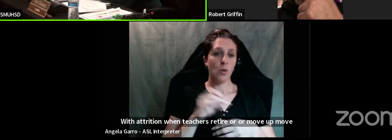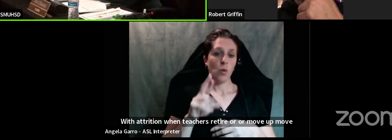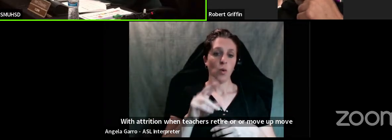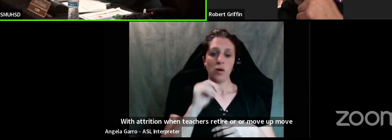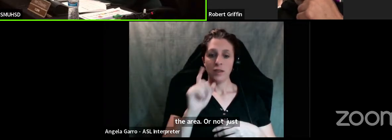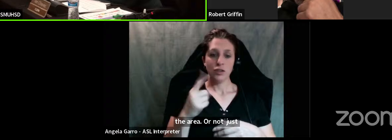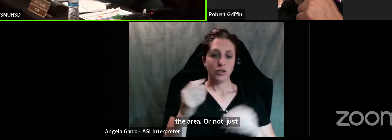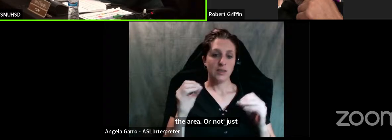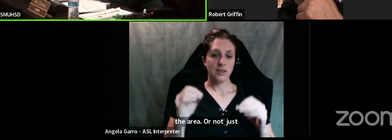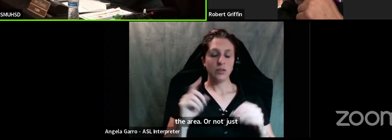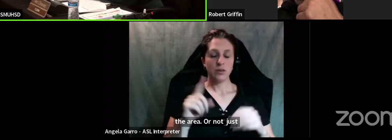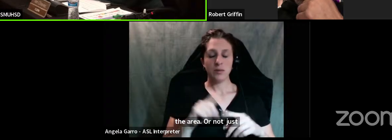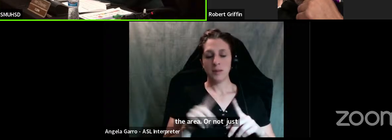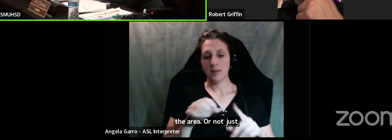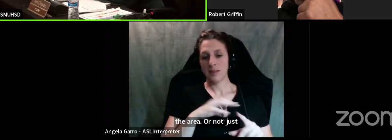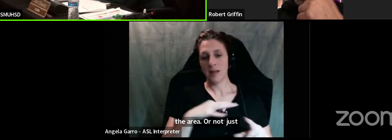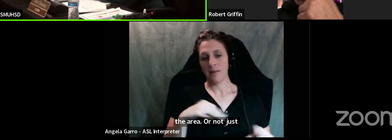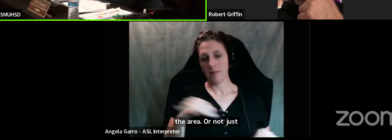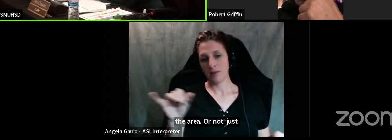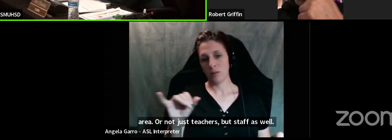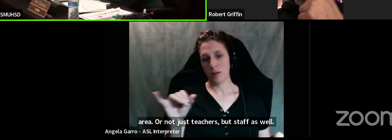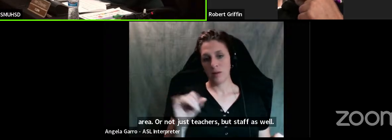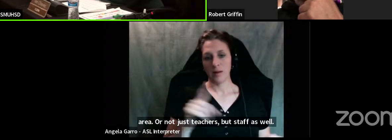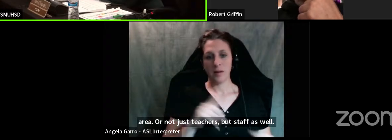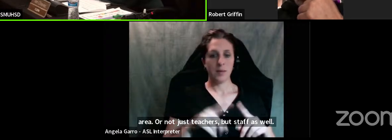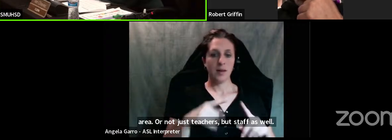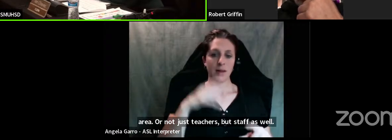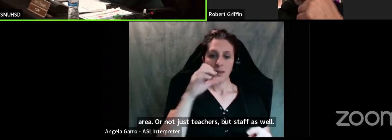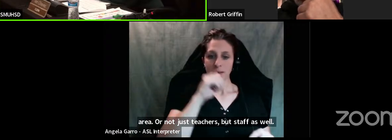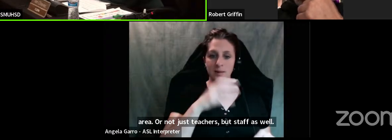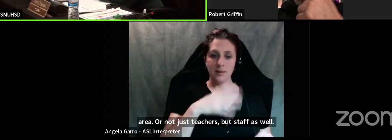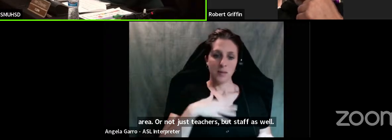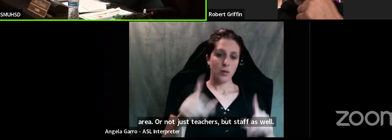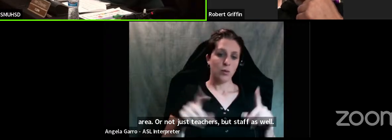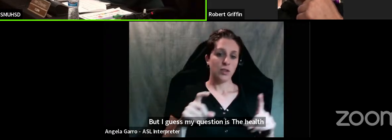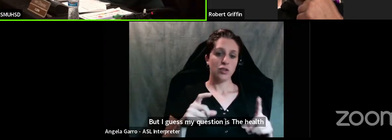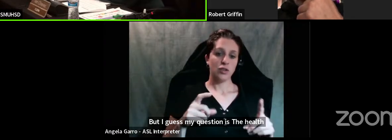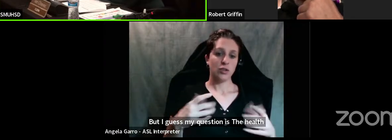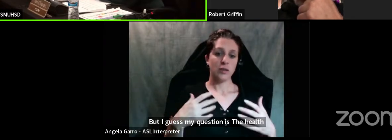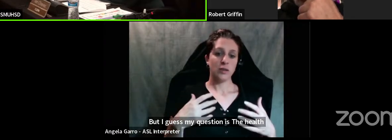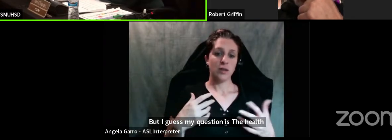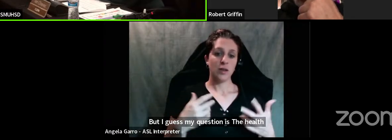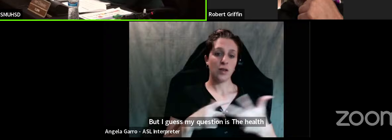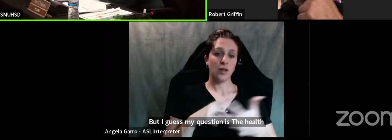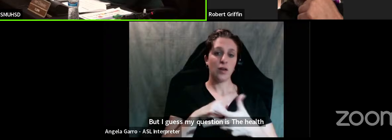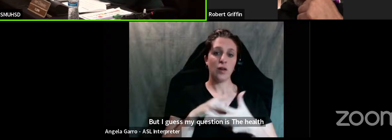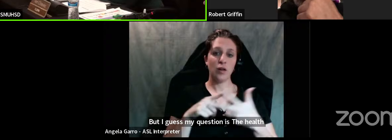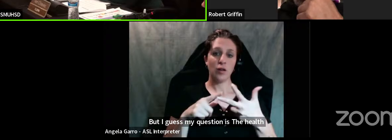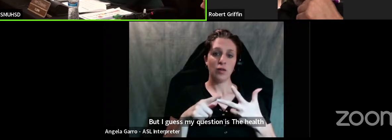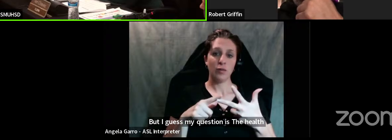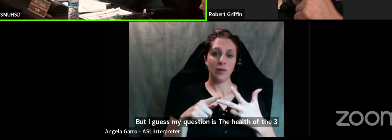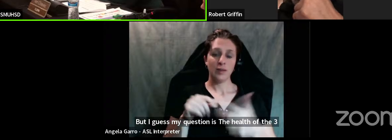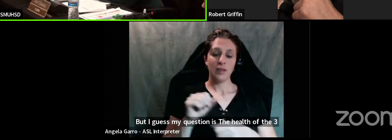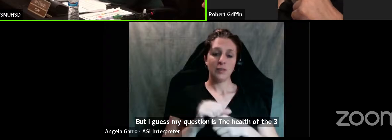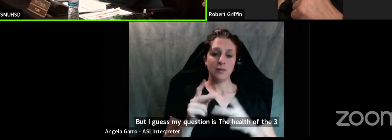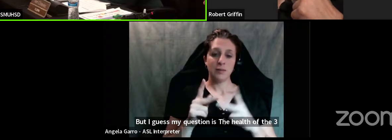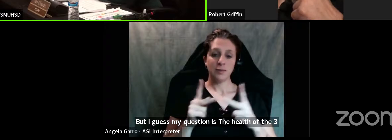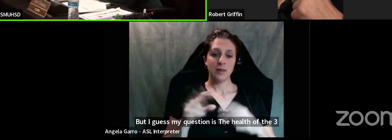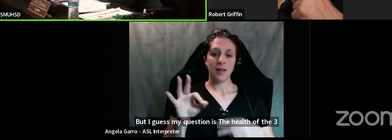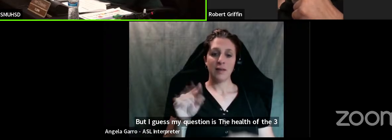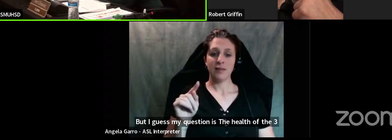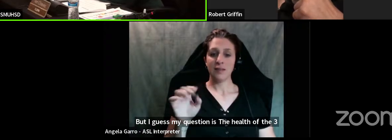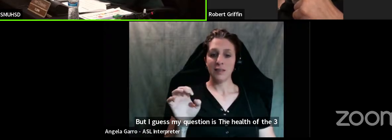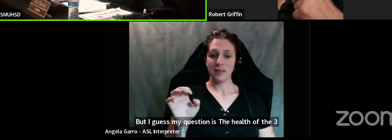but staff as well. But I guess my question is the three positions, the three